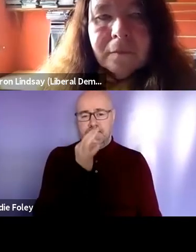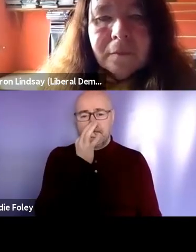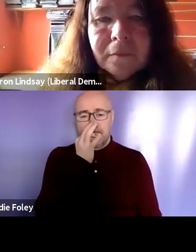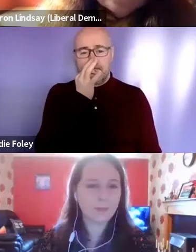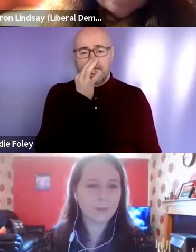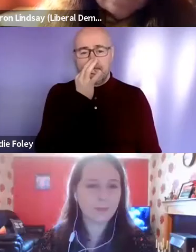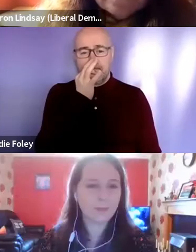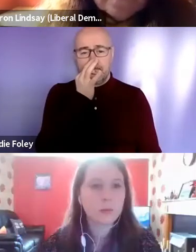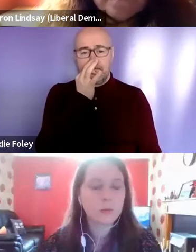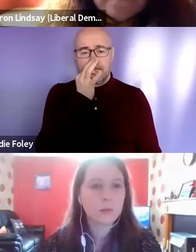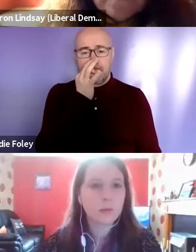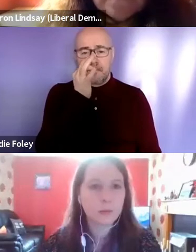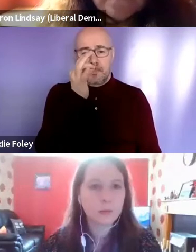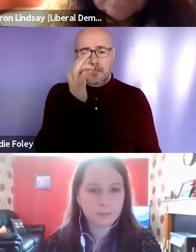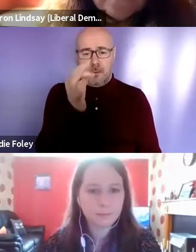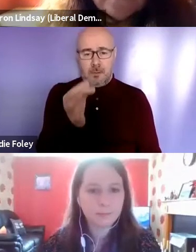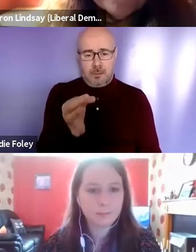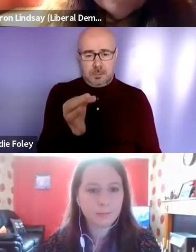for a